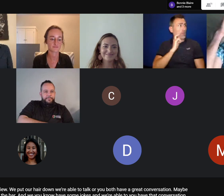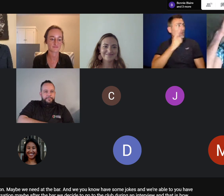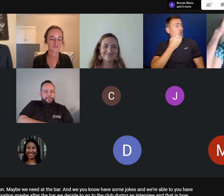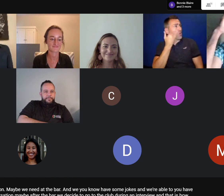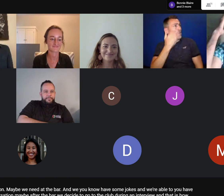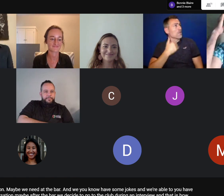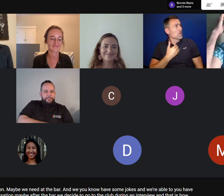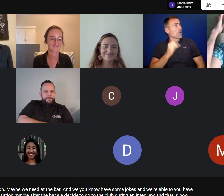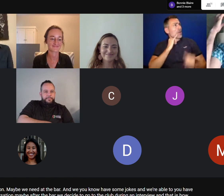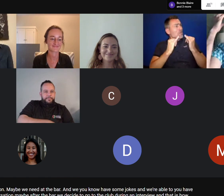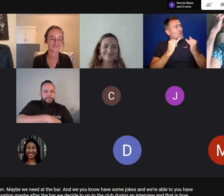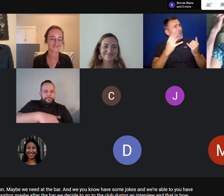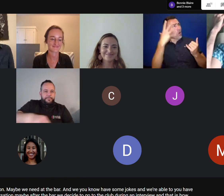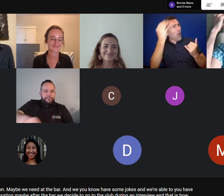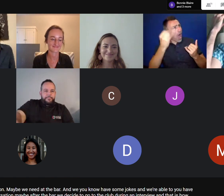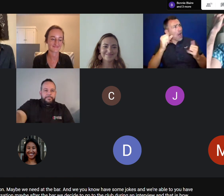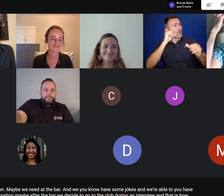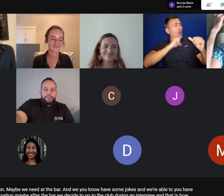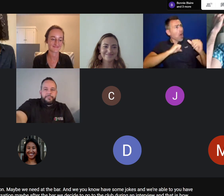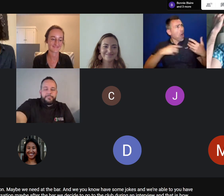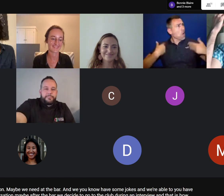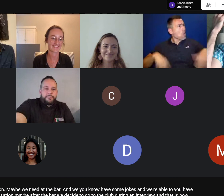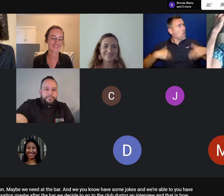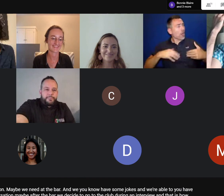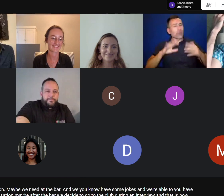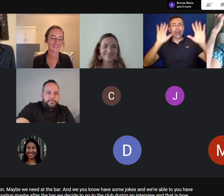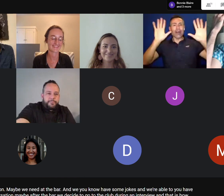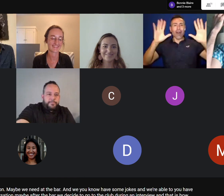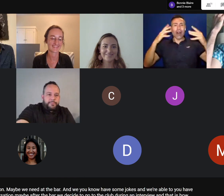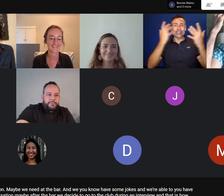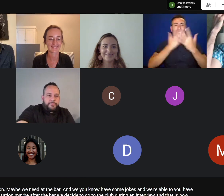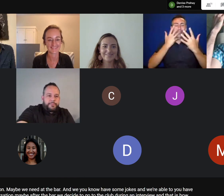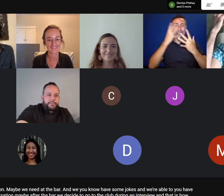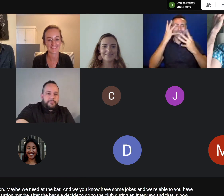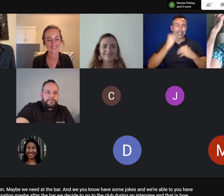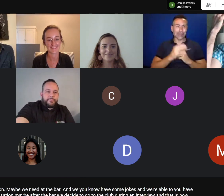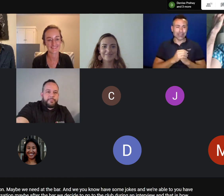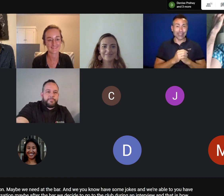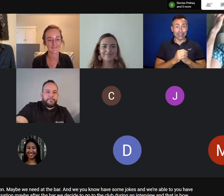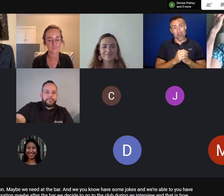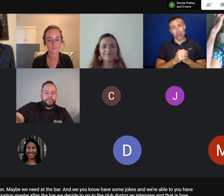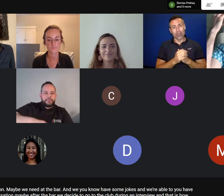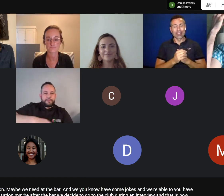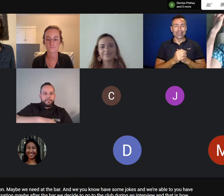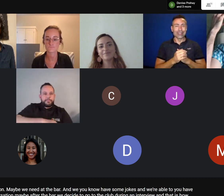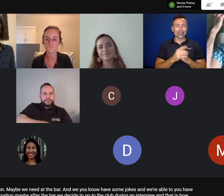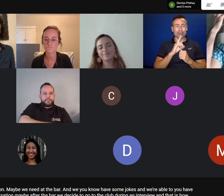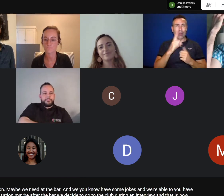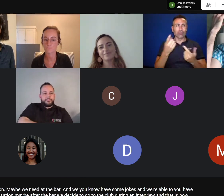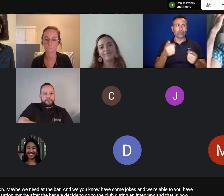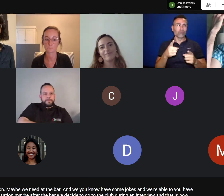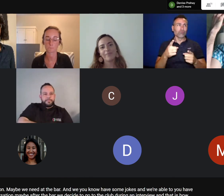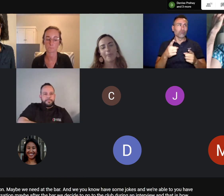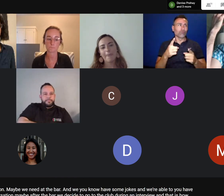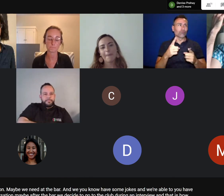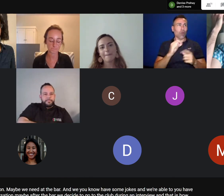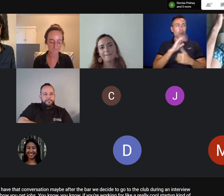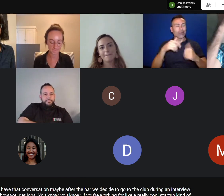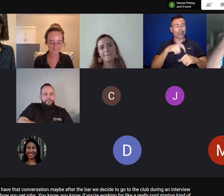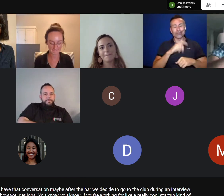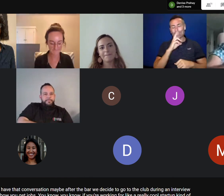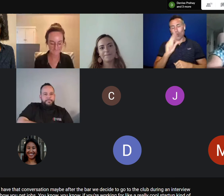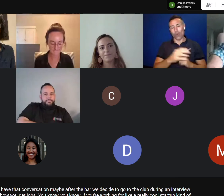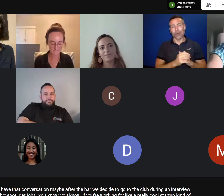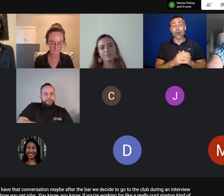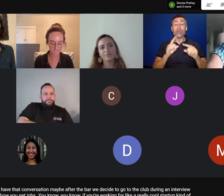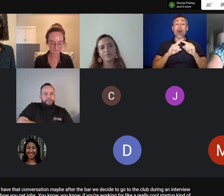club. That would be awesome. But the ability to be able to transition between those